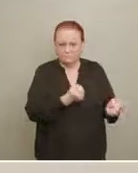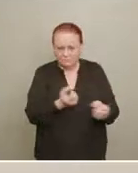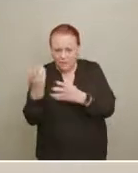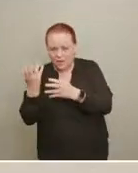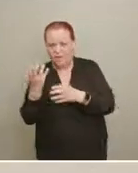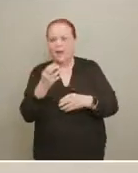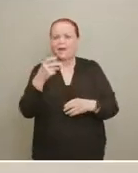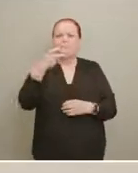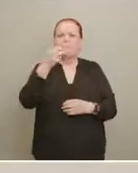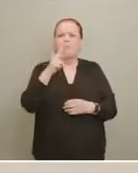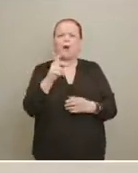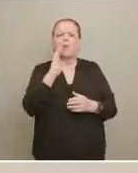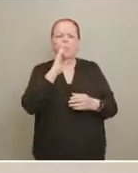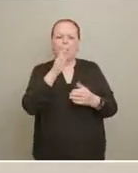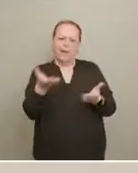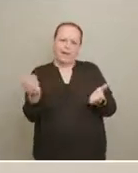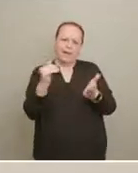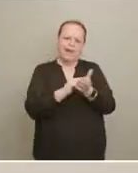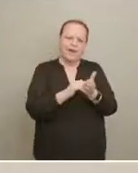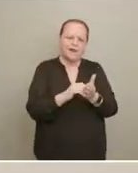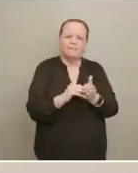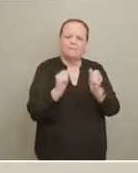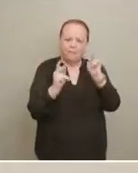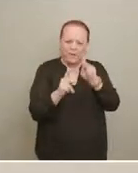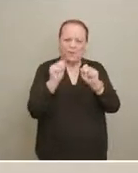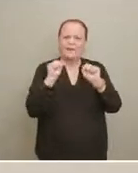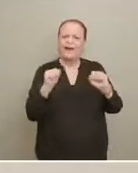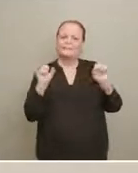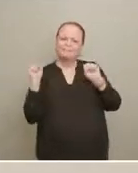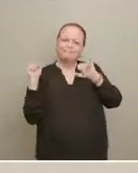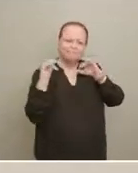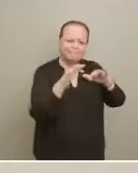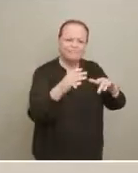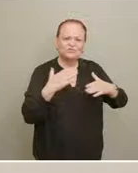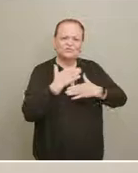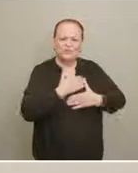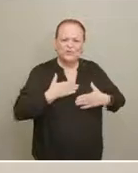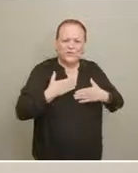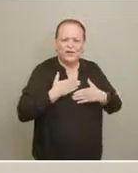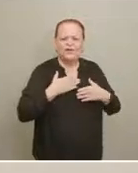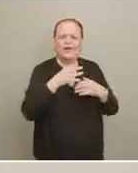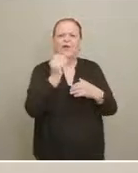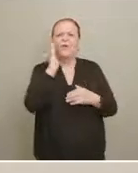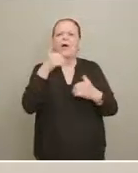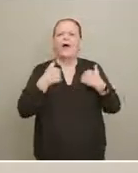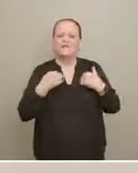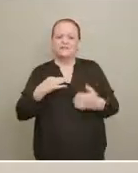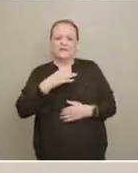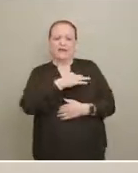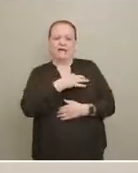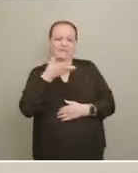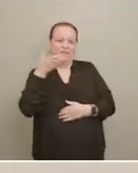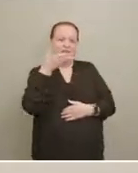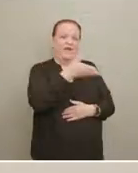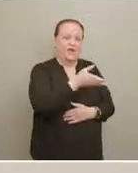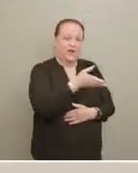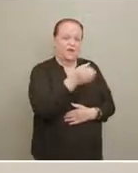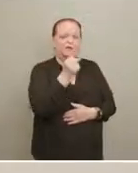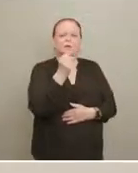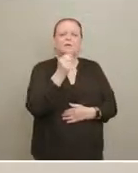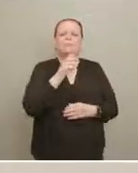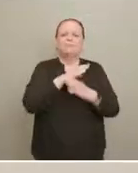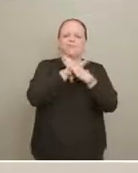habitat, and also provide a regular staff member there on a regular basis so that the encampment doesn't come